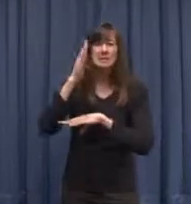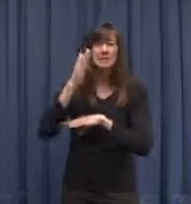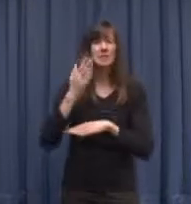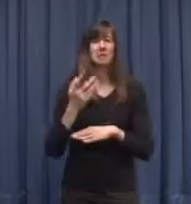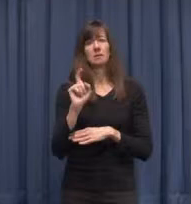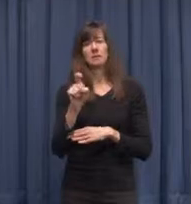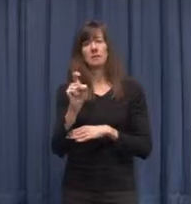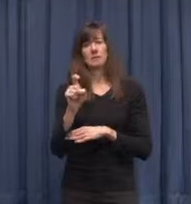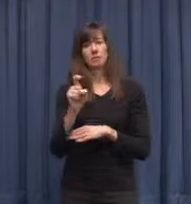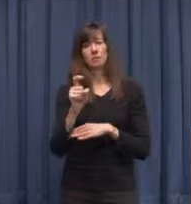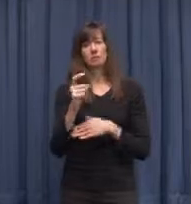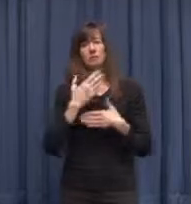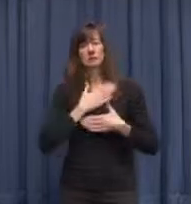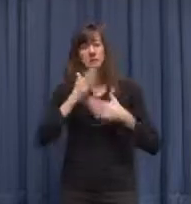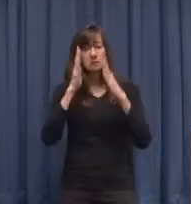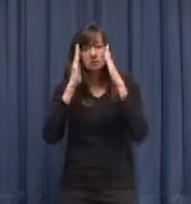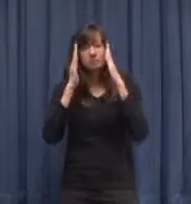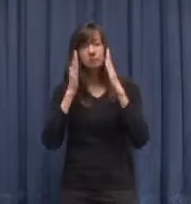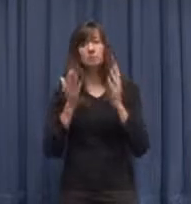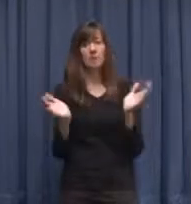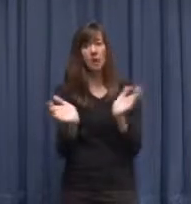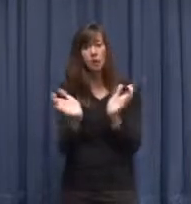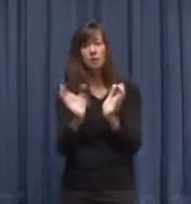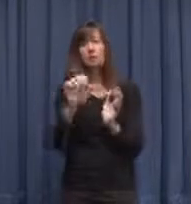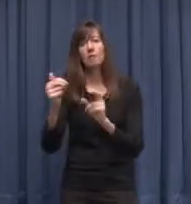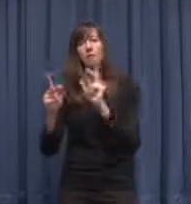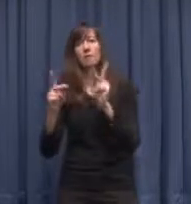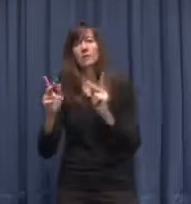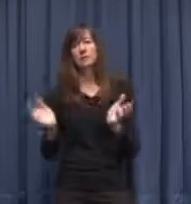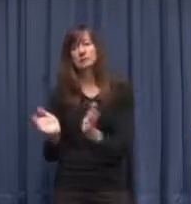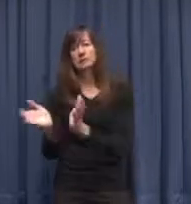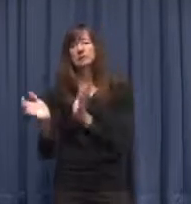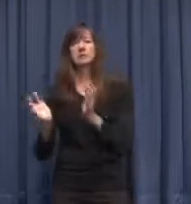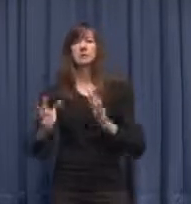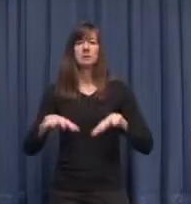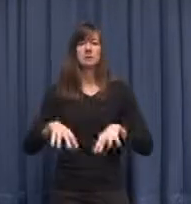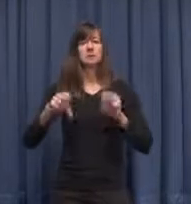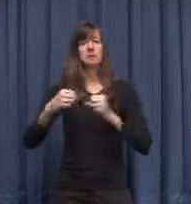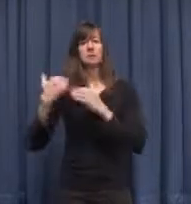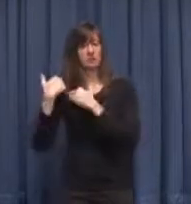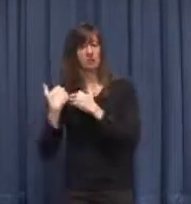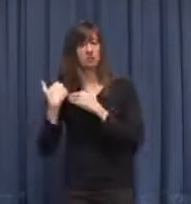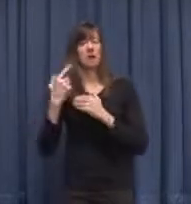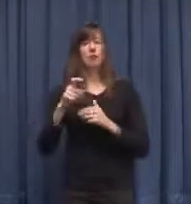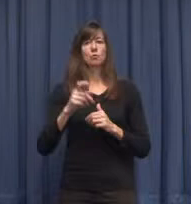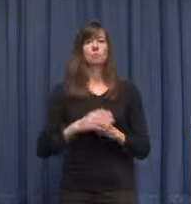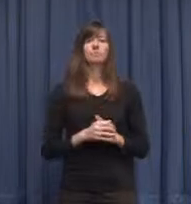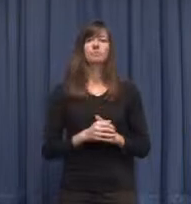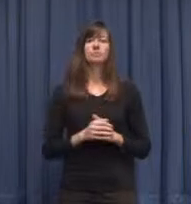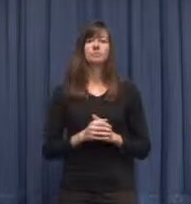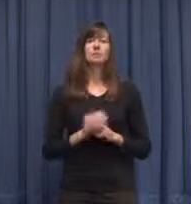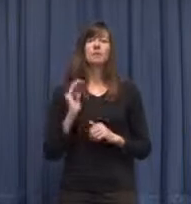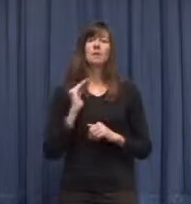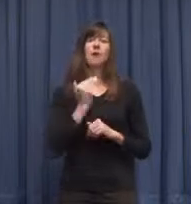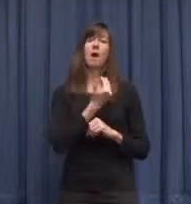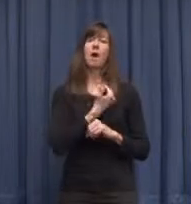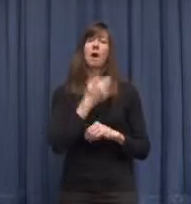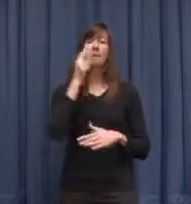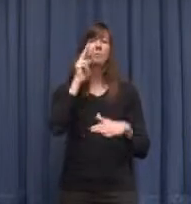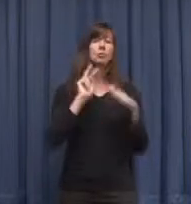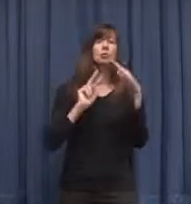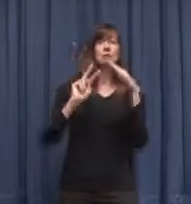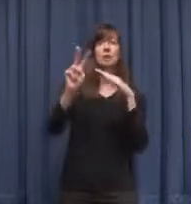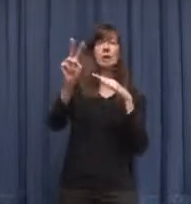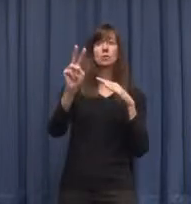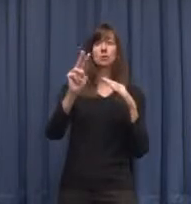you to do and to encourage others to do. This projection graph, which we started adding back